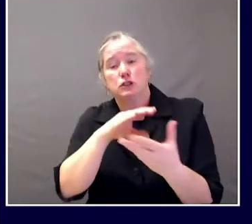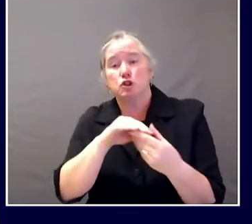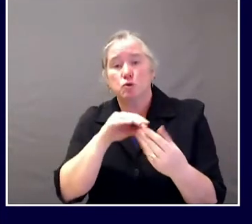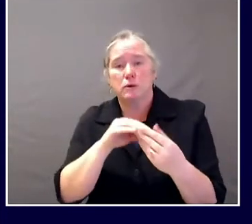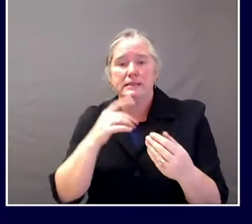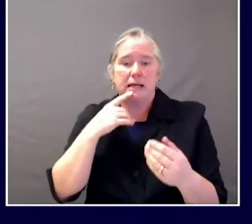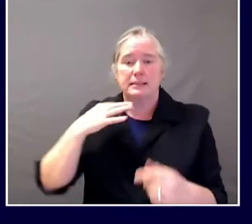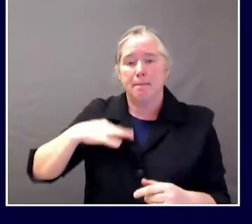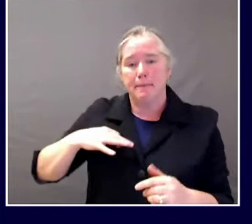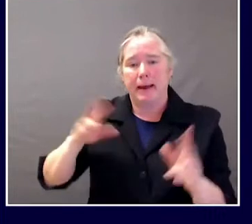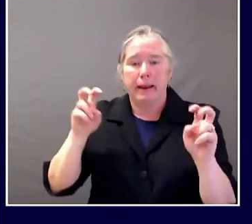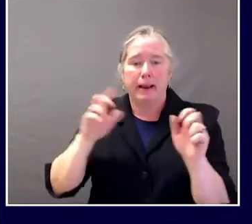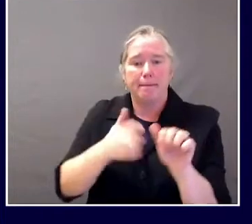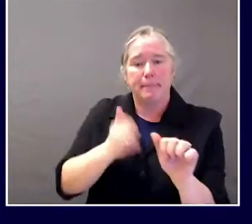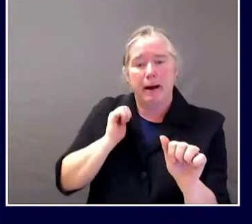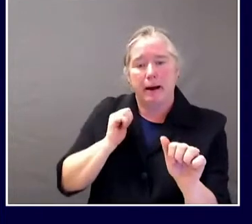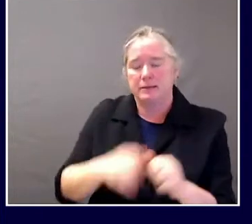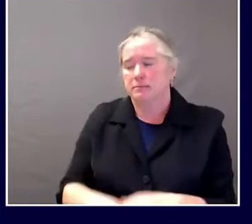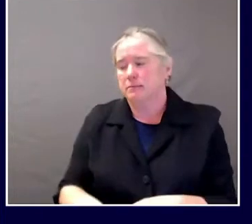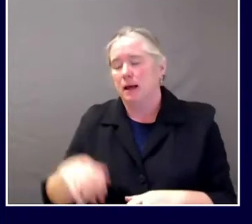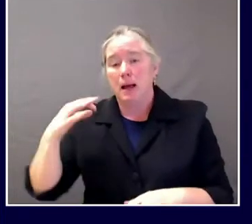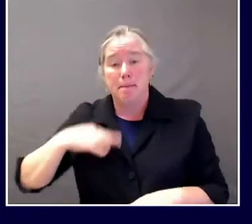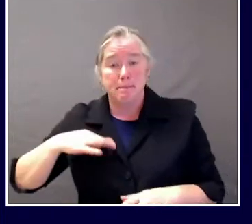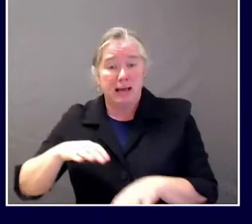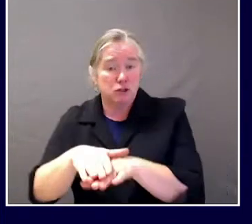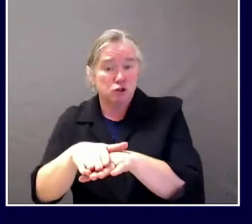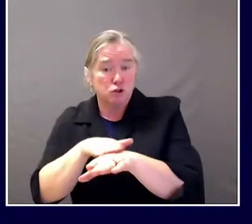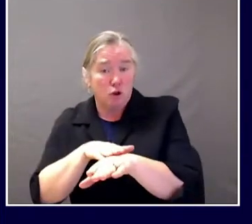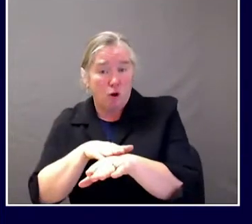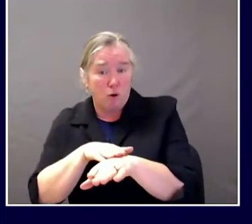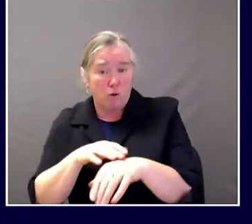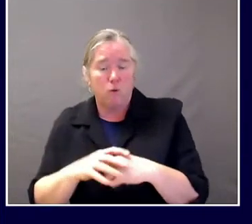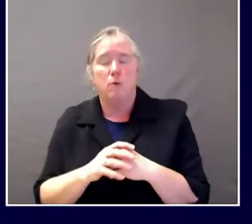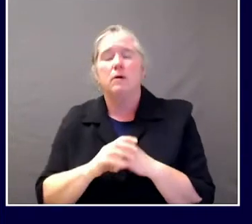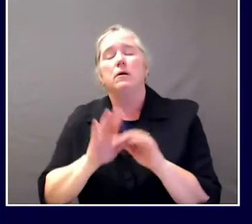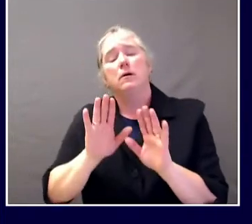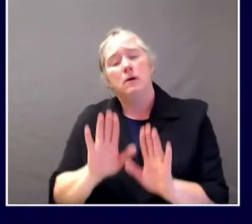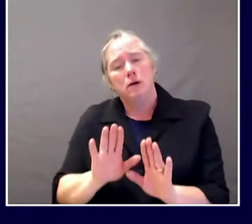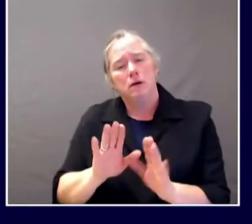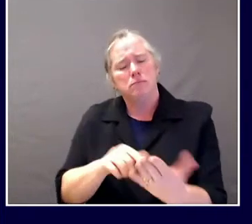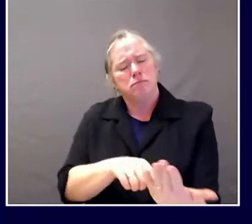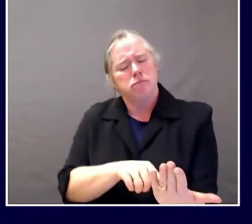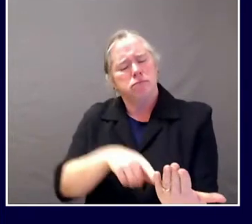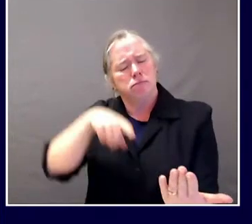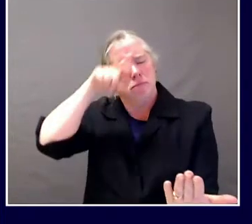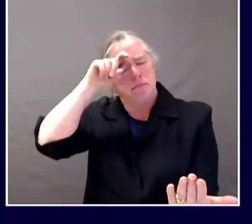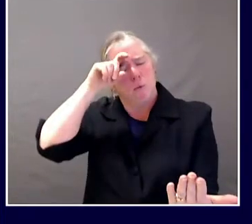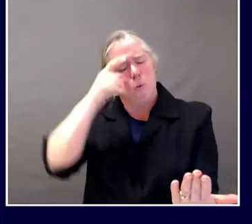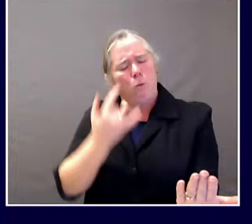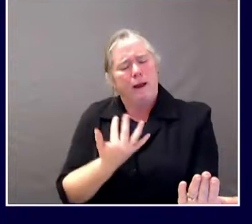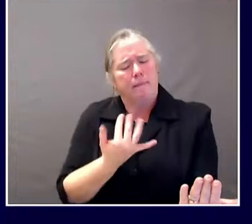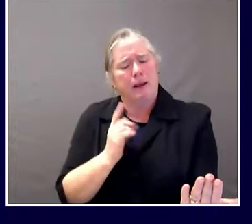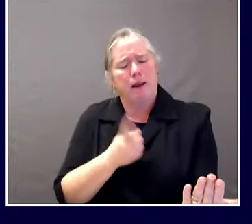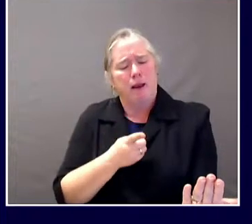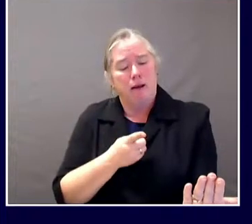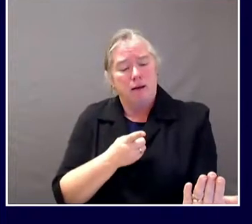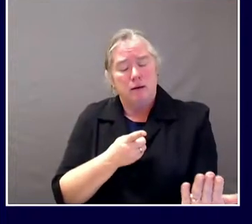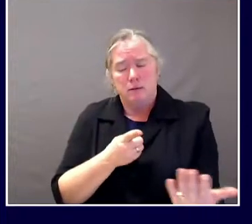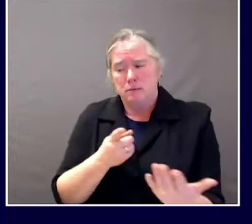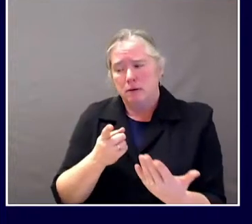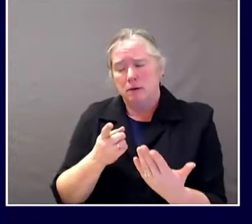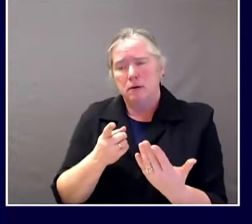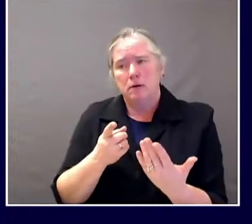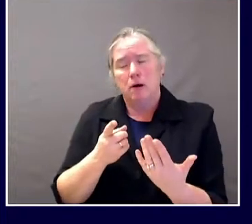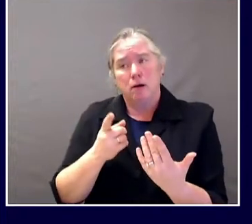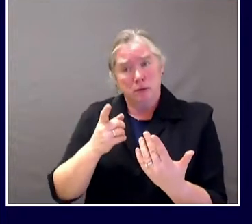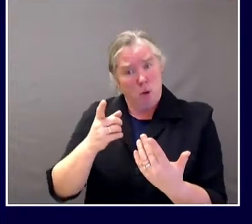behind or that we're moving too slowly, it's important to ask not just how quickly we're getting vaccines out, but to whom